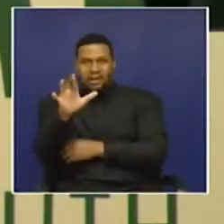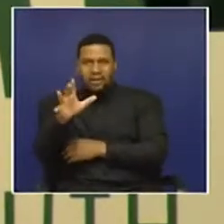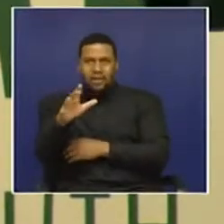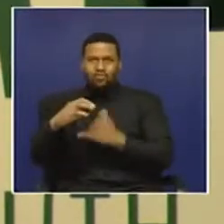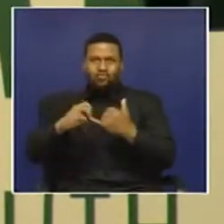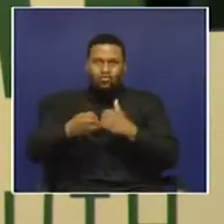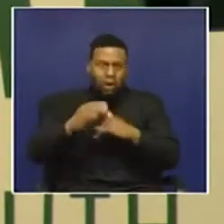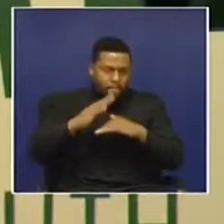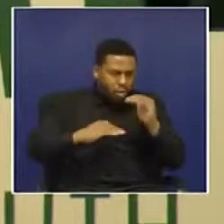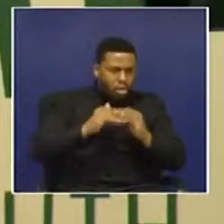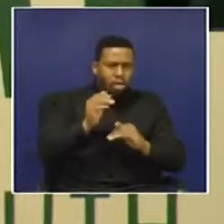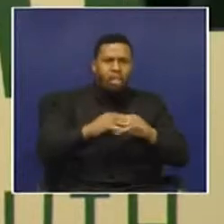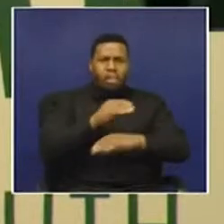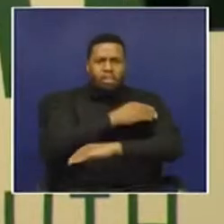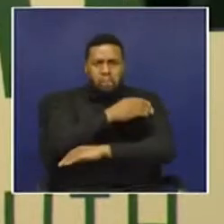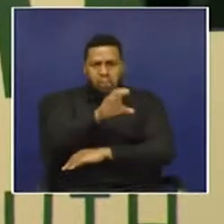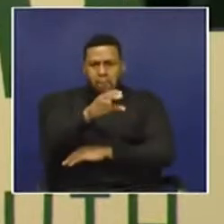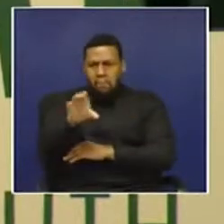738 posts.